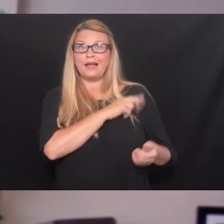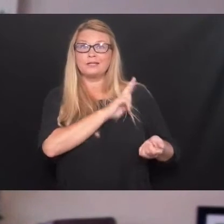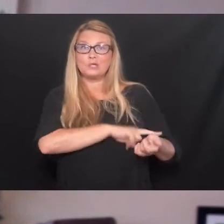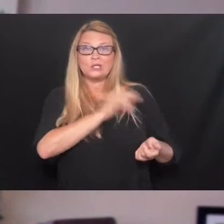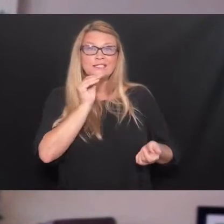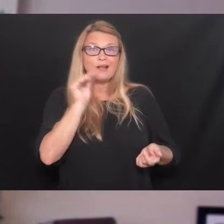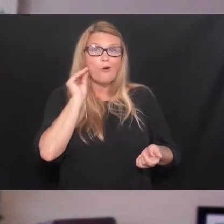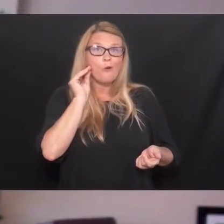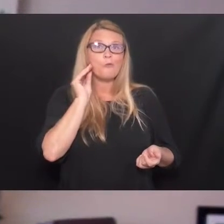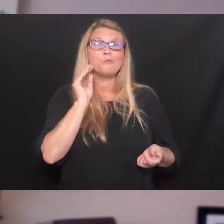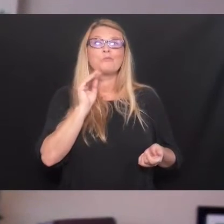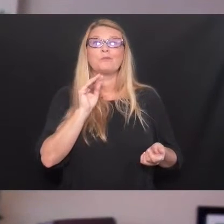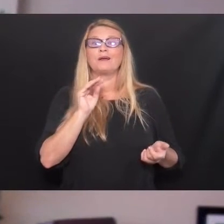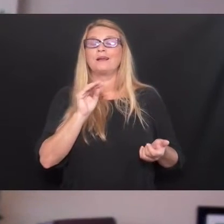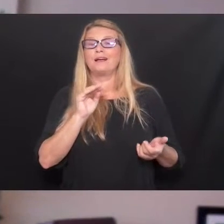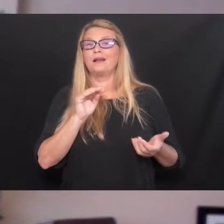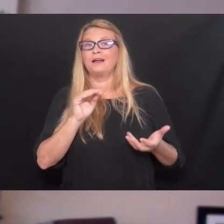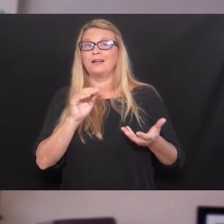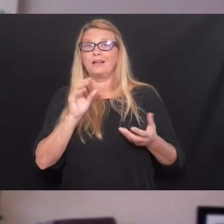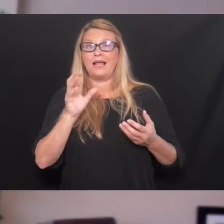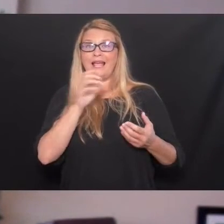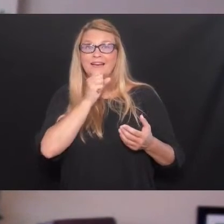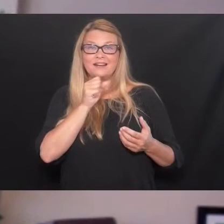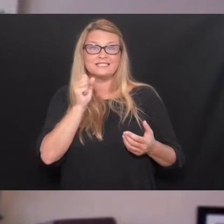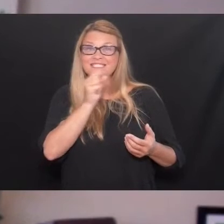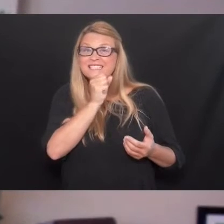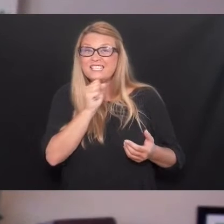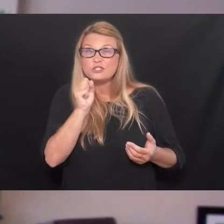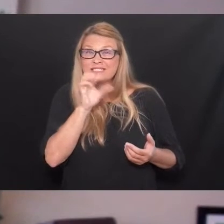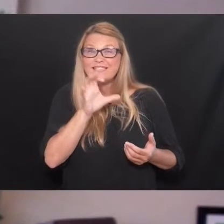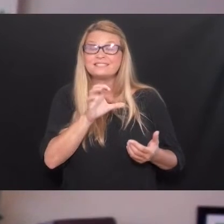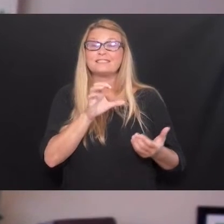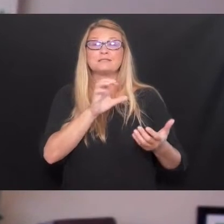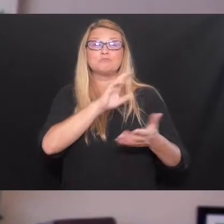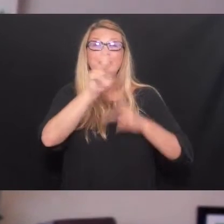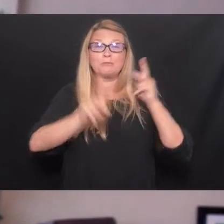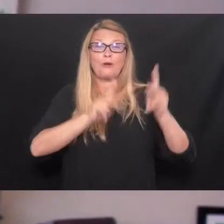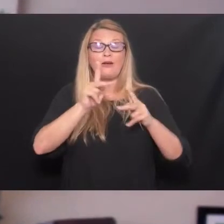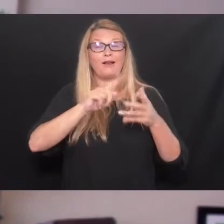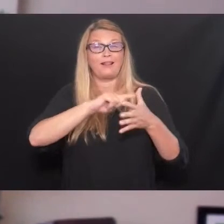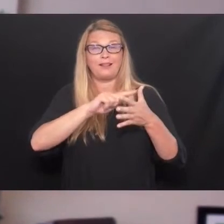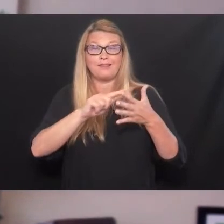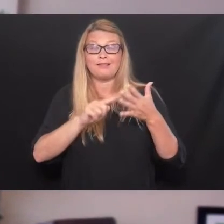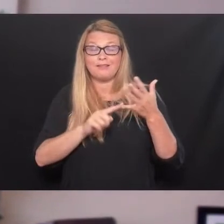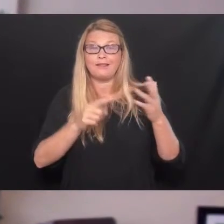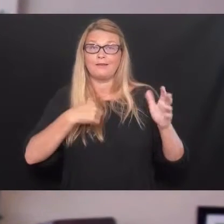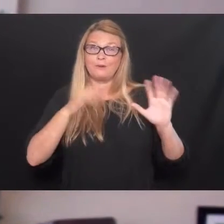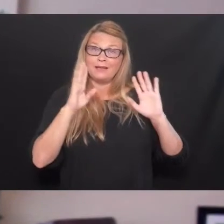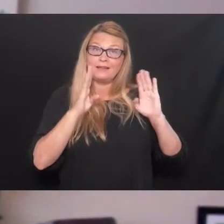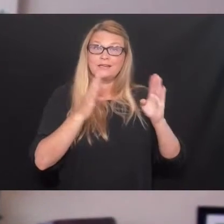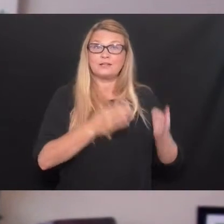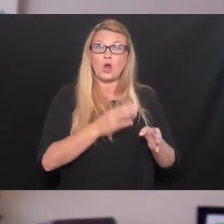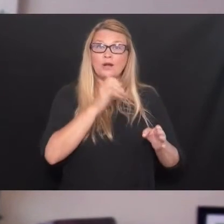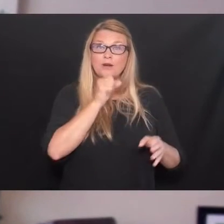the first, if not the first, to immunize our elders, as we really targeted those people over 70 years old and then over